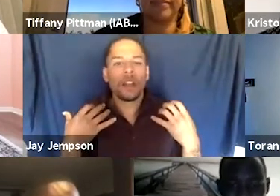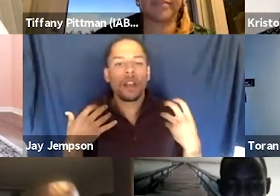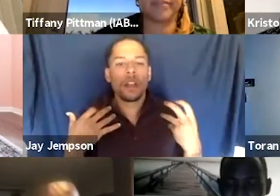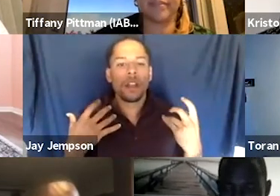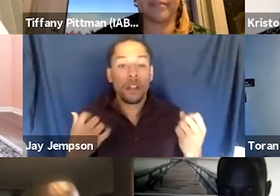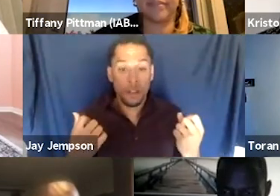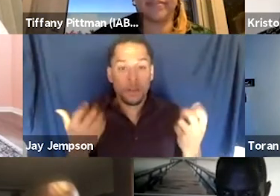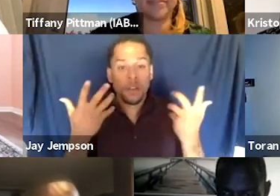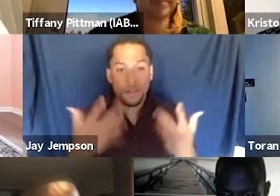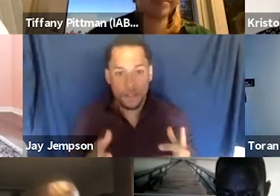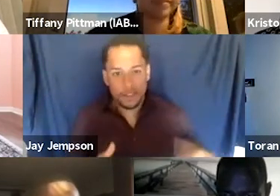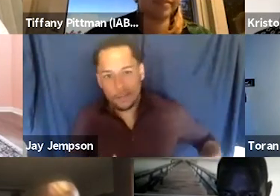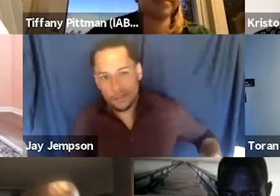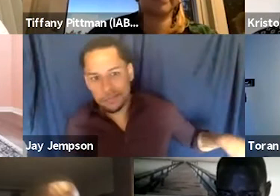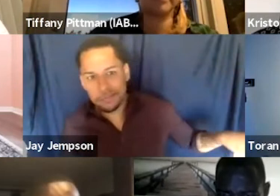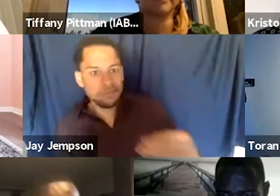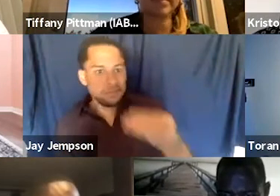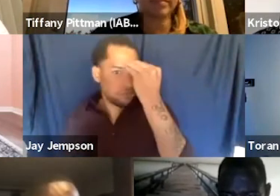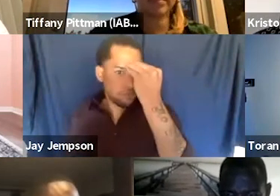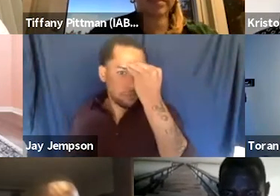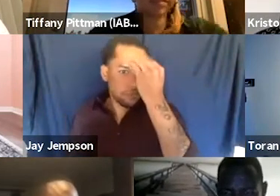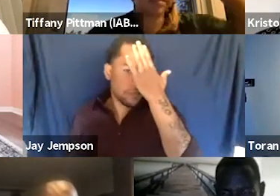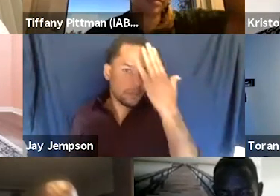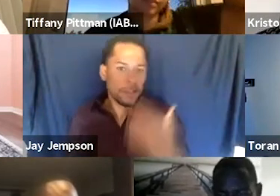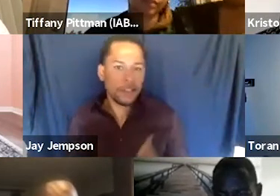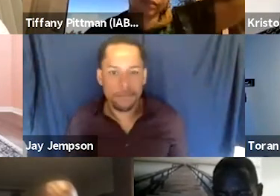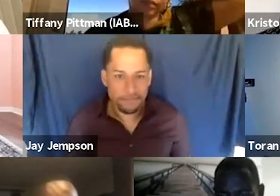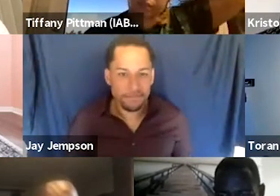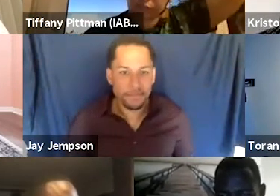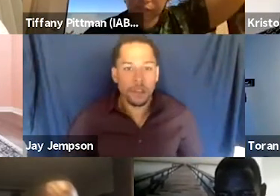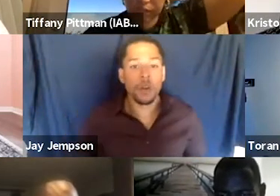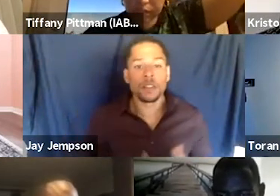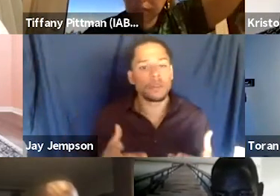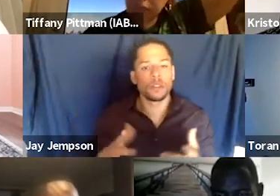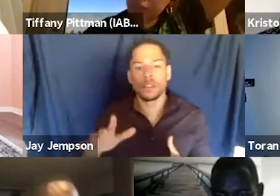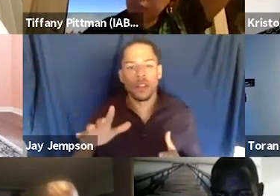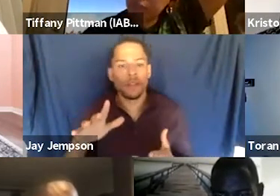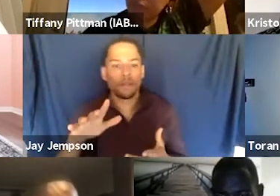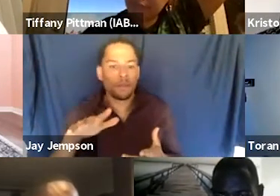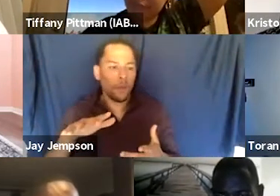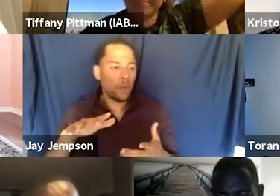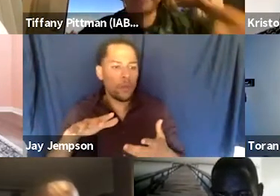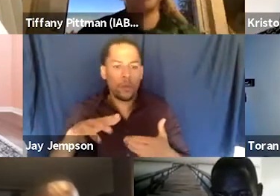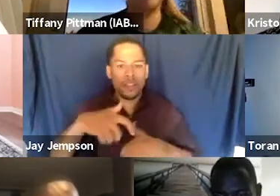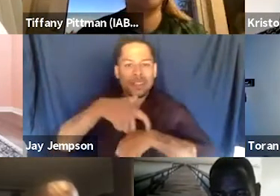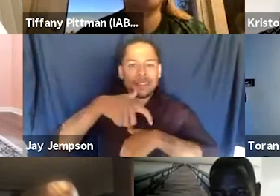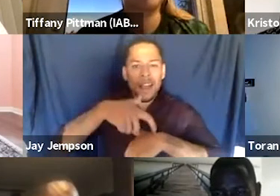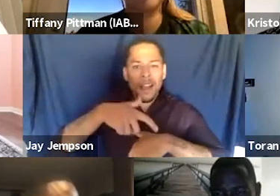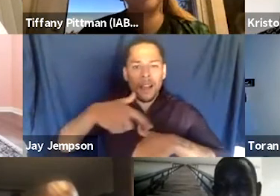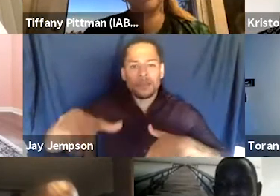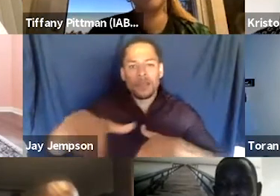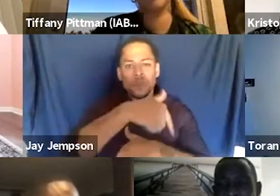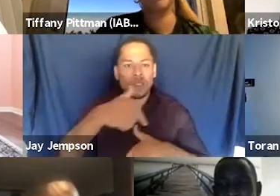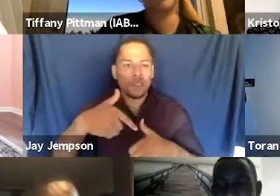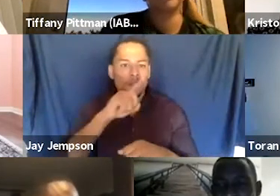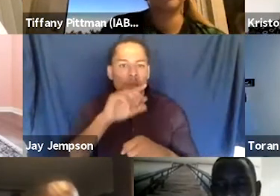of supporting the Black dance sector. I don't know, I'm just really, I'm full and